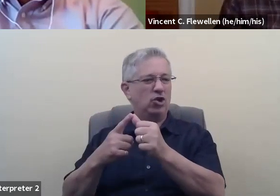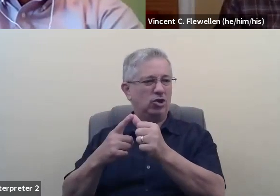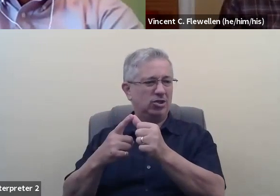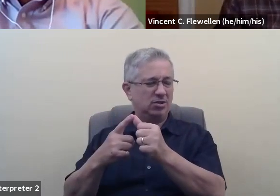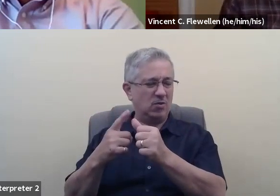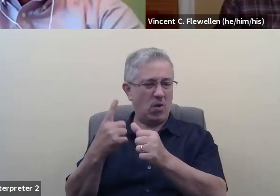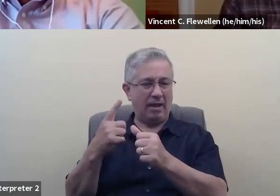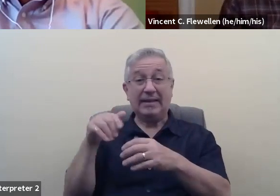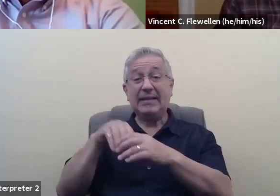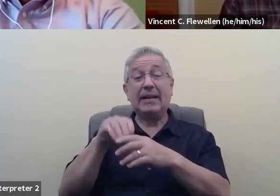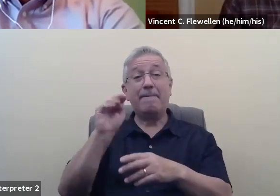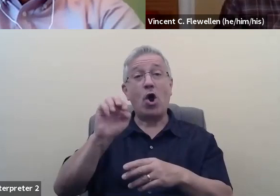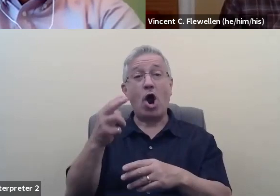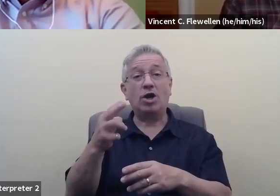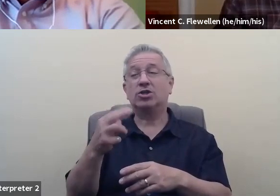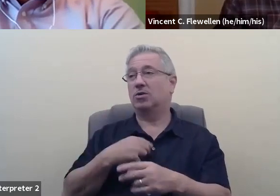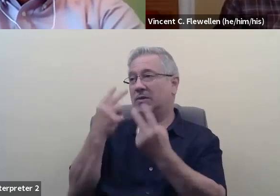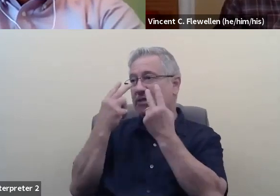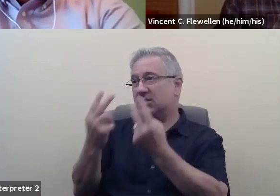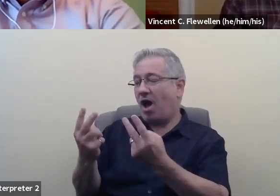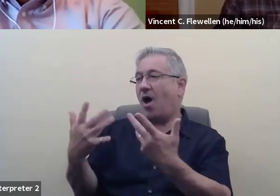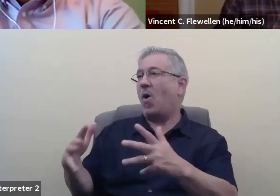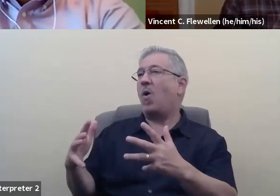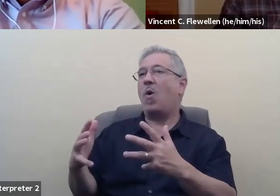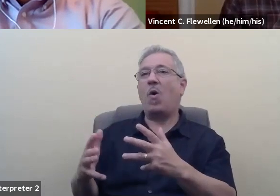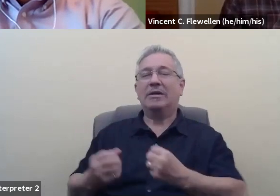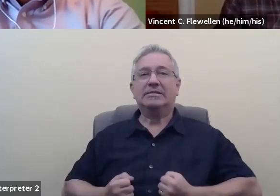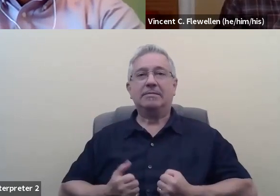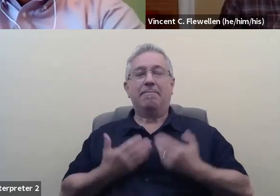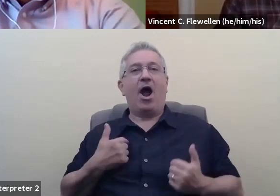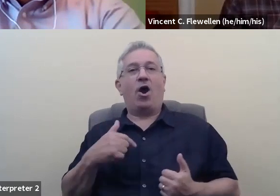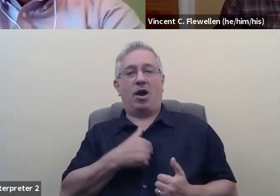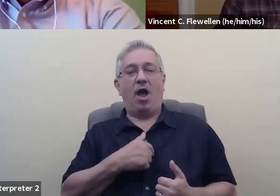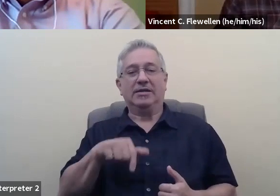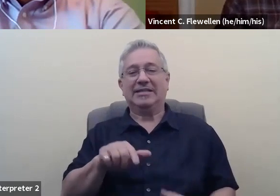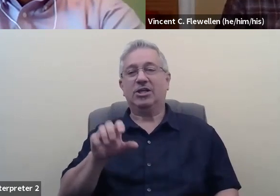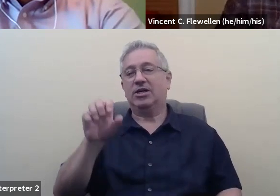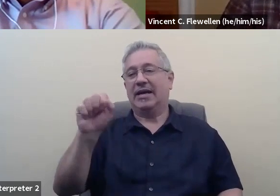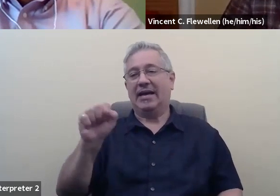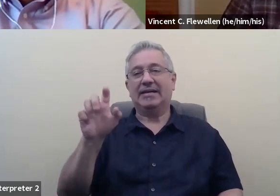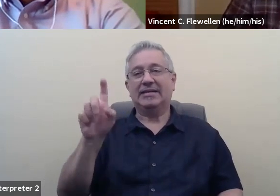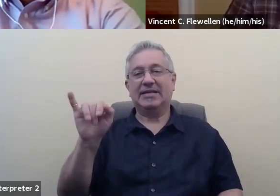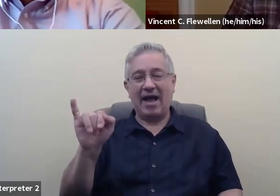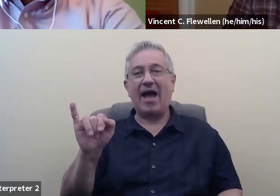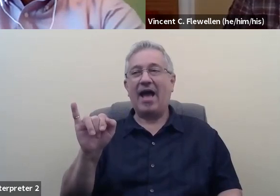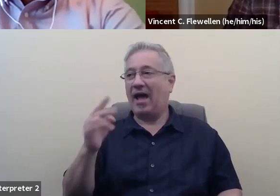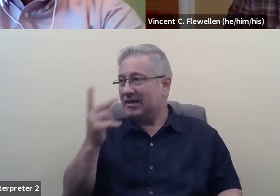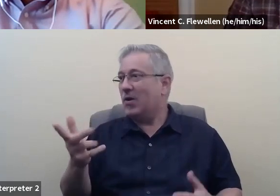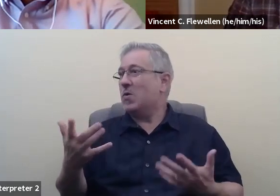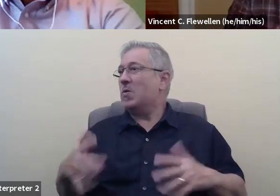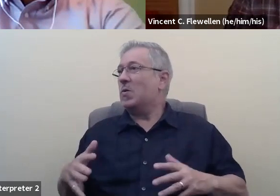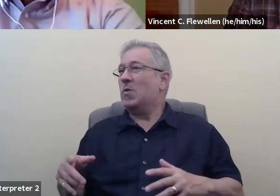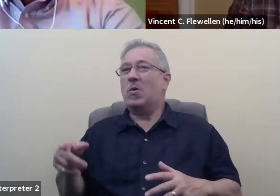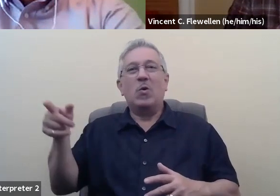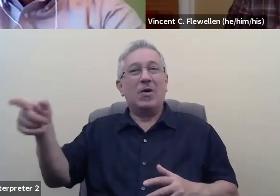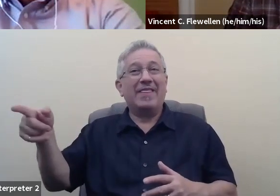really inspired us at Starkloff to pursue this conversation, because I don't think there wasn't a person in the room who was expressing what has been